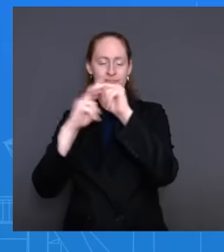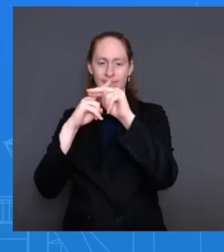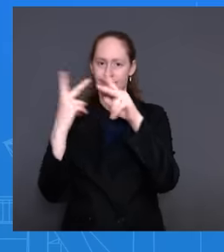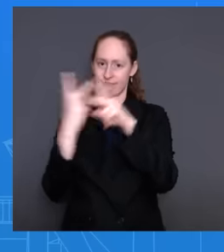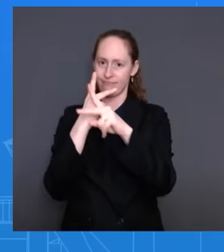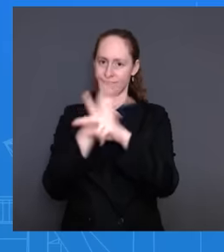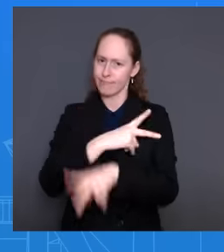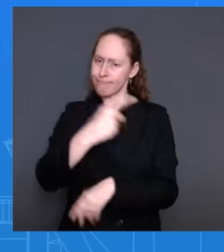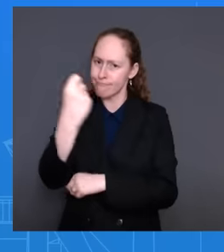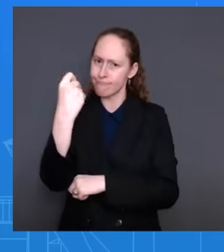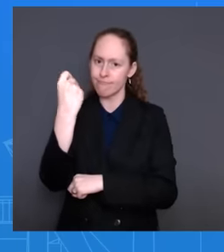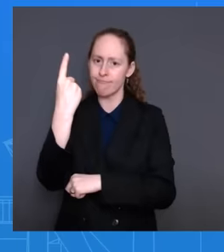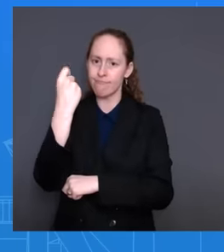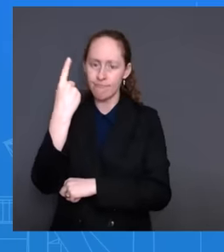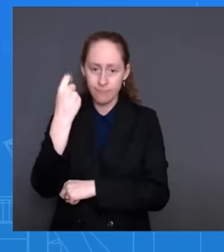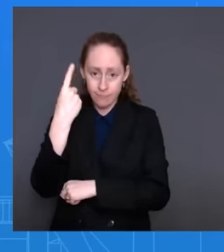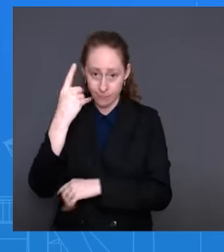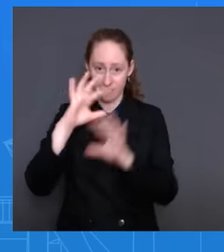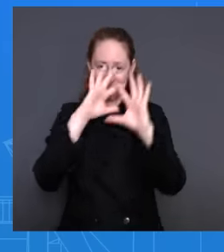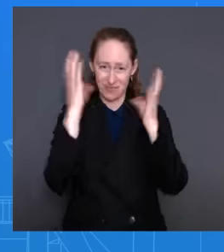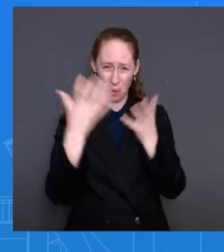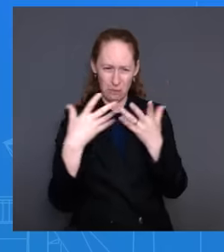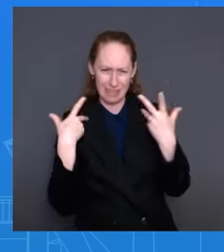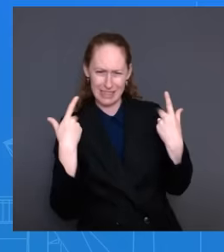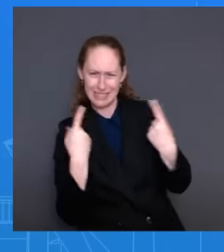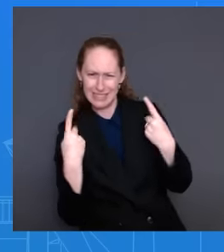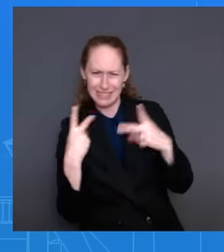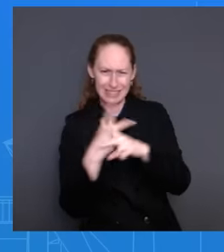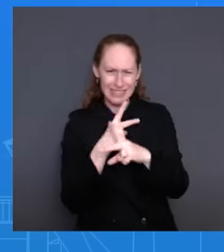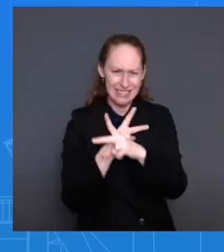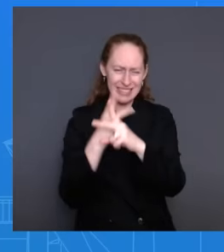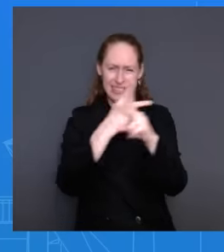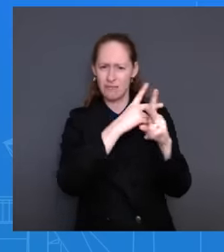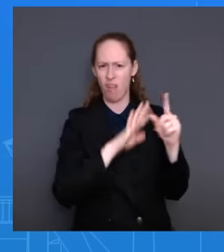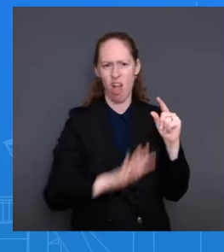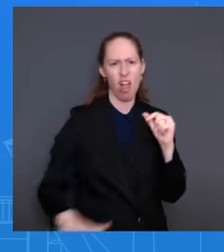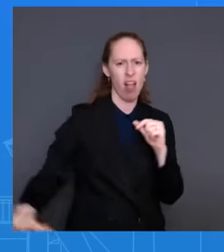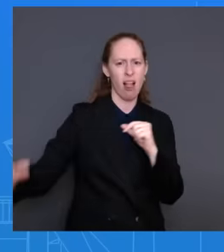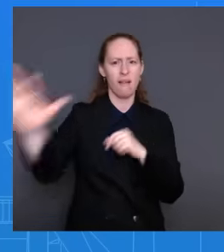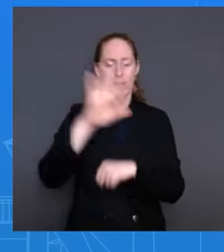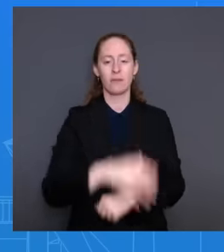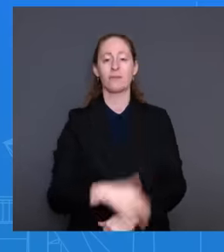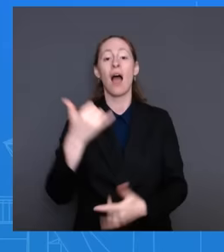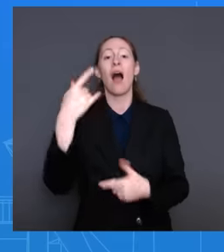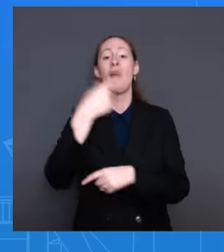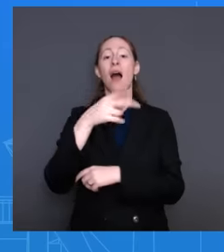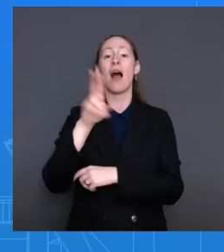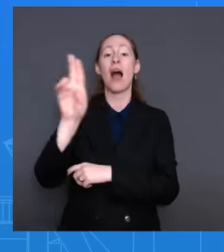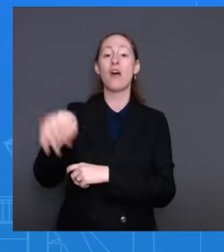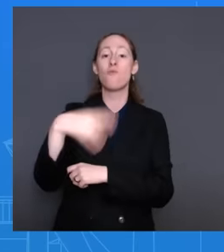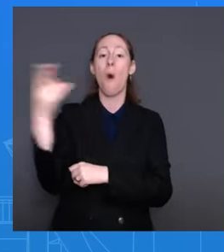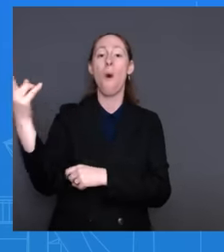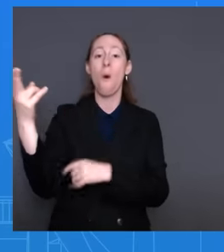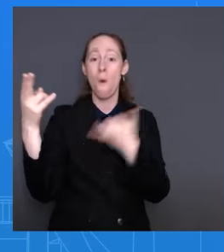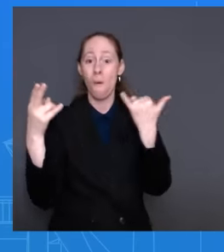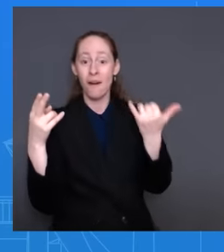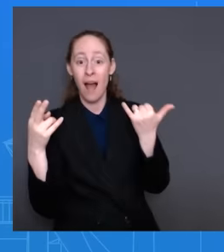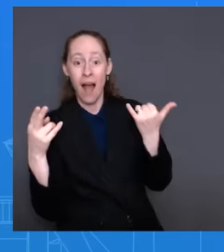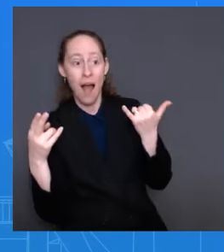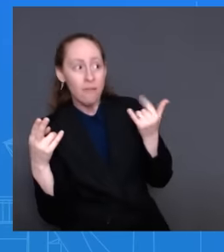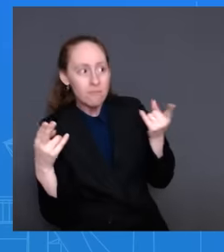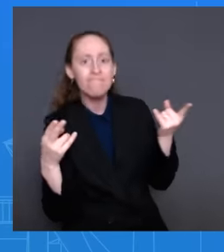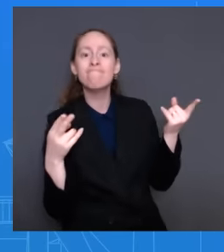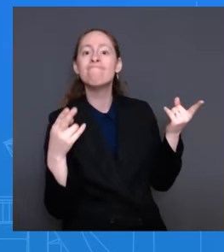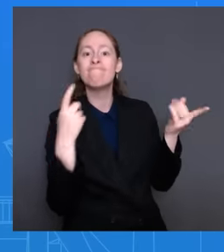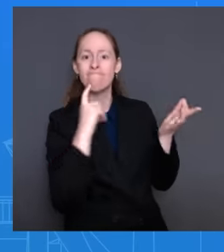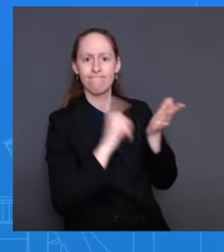that inflation in the euro area hit an annual rate of 8.1%. And it is a challenge that the